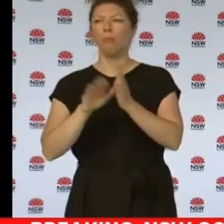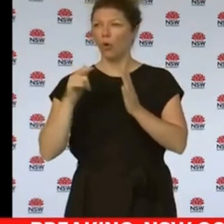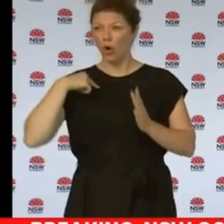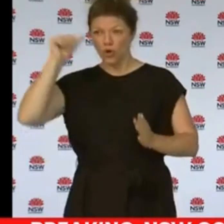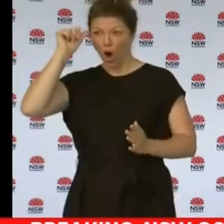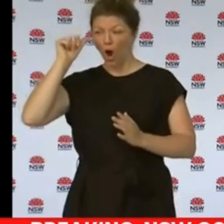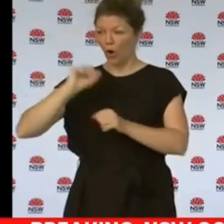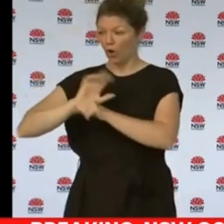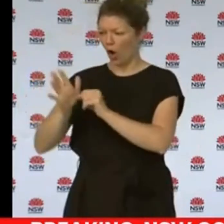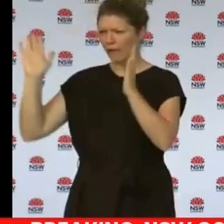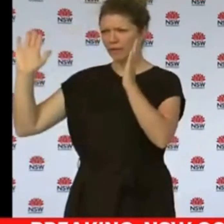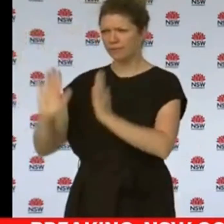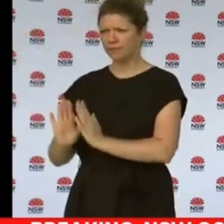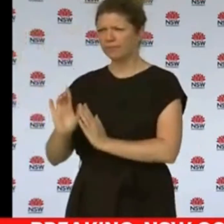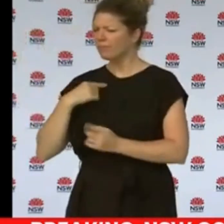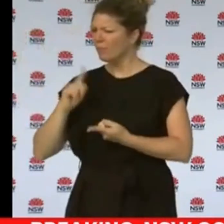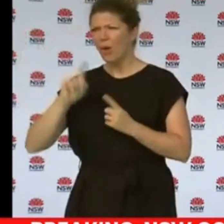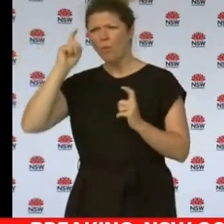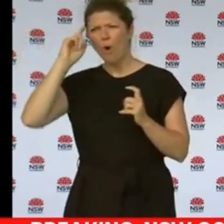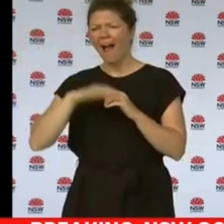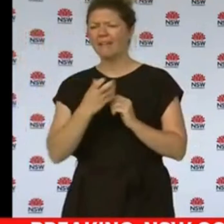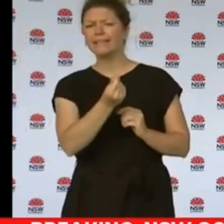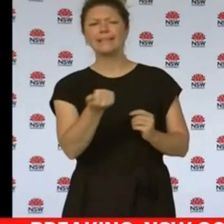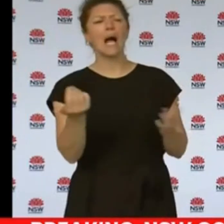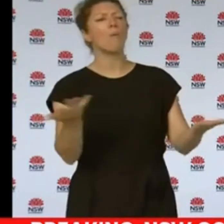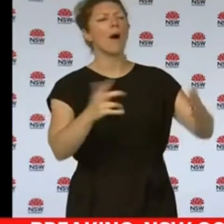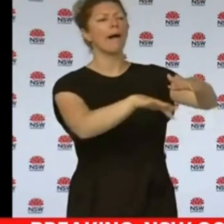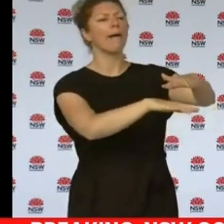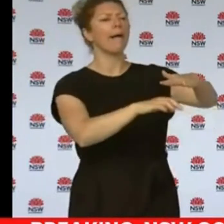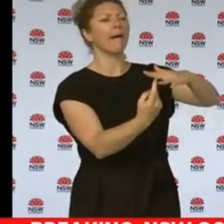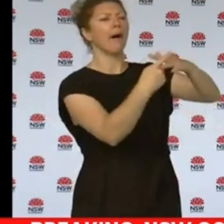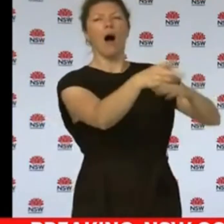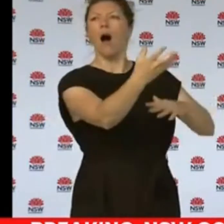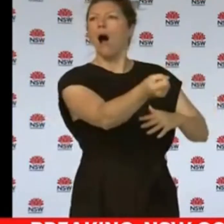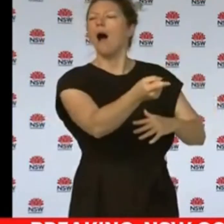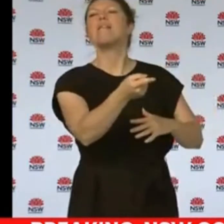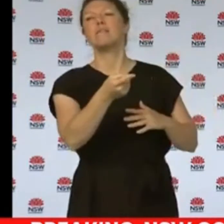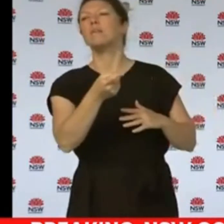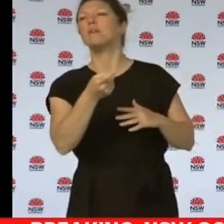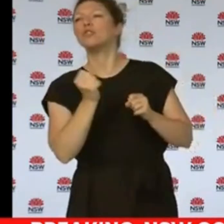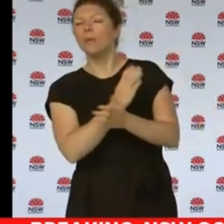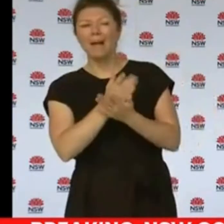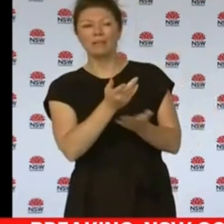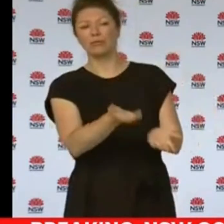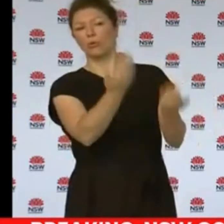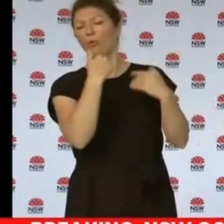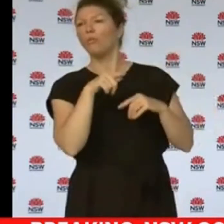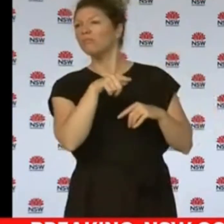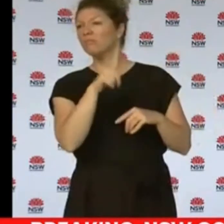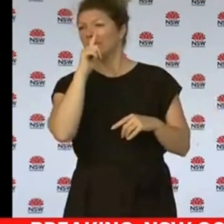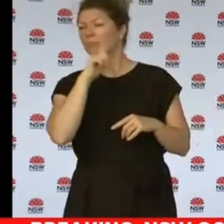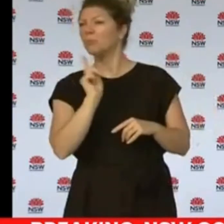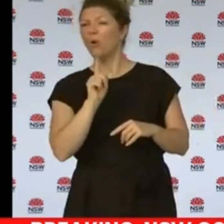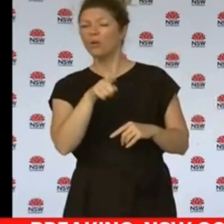numbers decline, but we're always worried that we're missing cases. And those high rates of testing and knowing that the community is turning